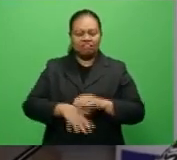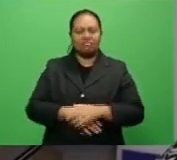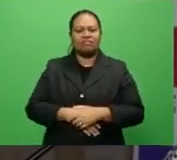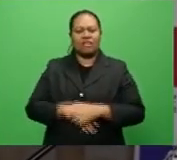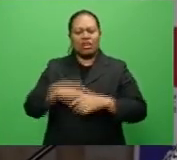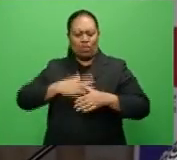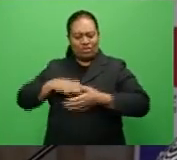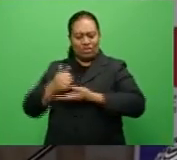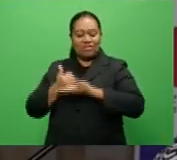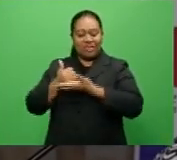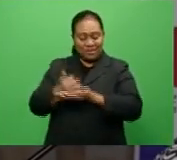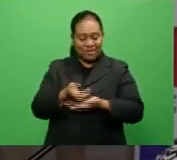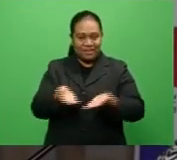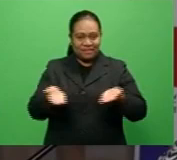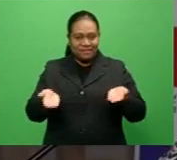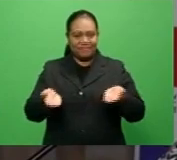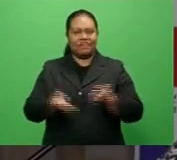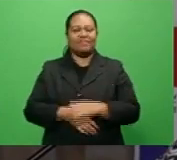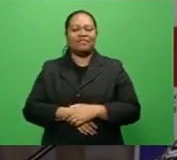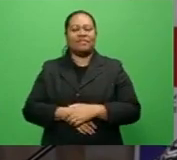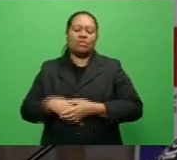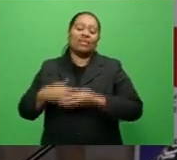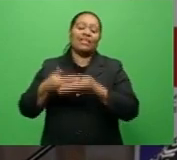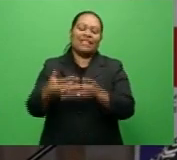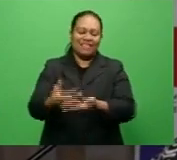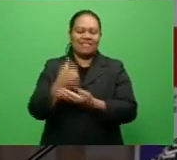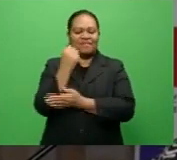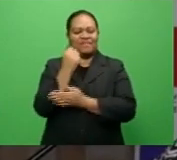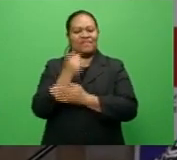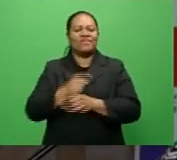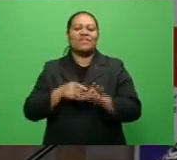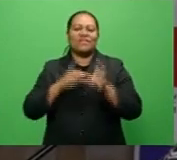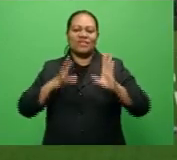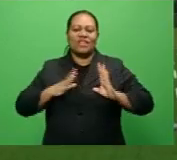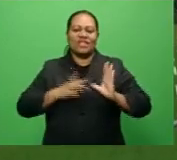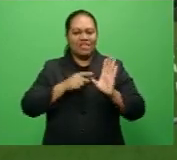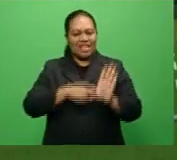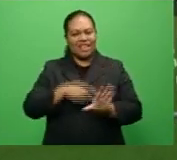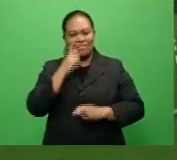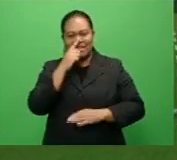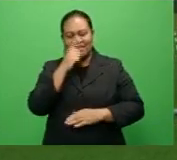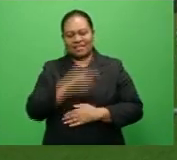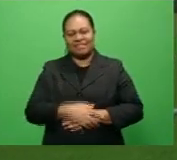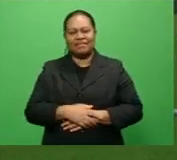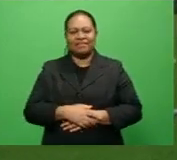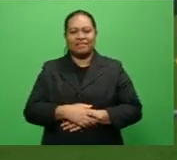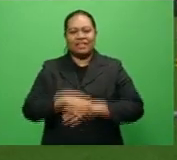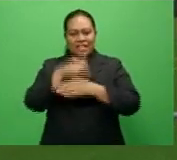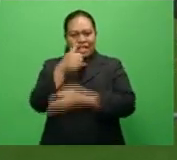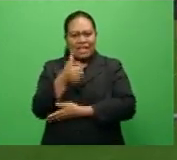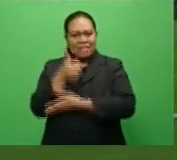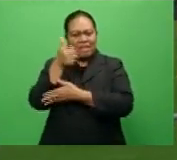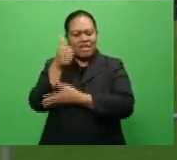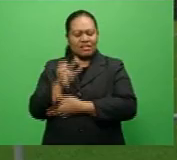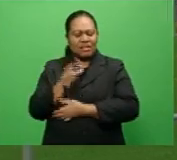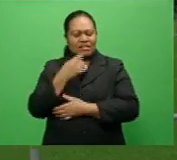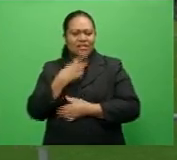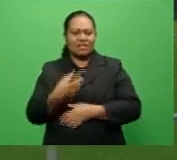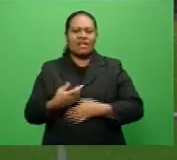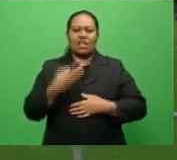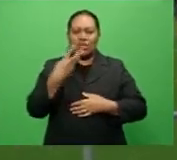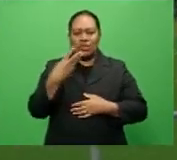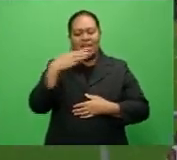want to support this kind of thing, to give rugby for free to young people in Fiji. The ambassador adds about 300 Fijians are